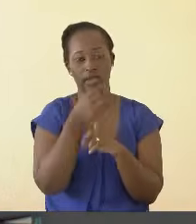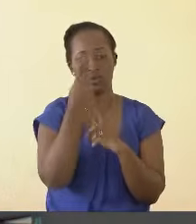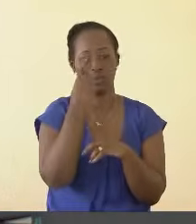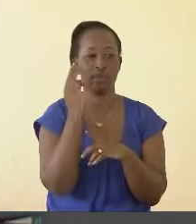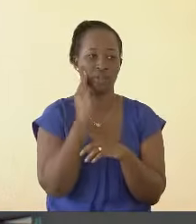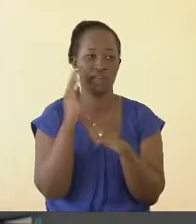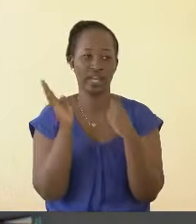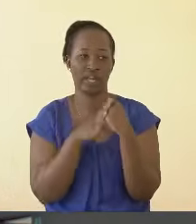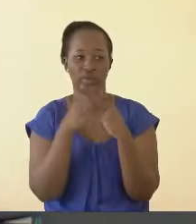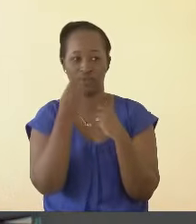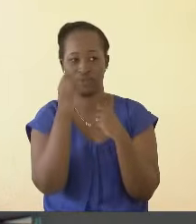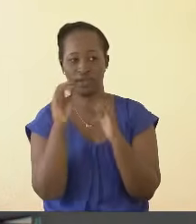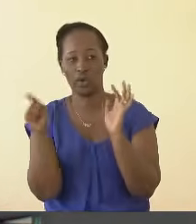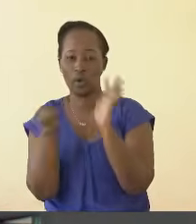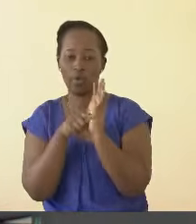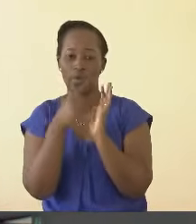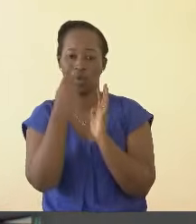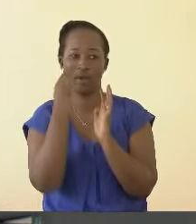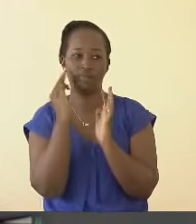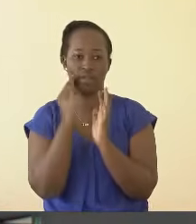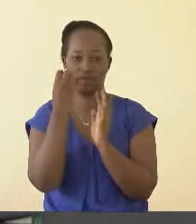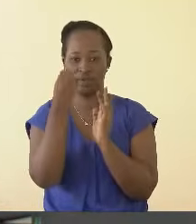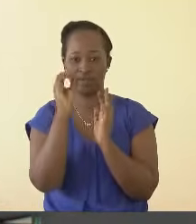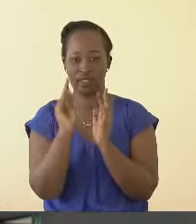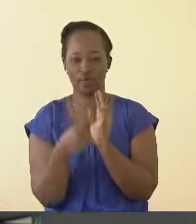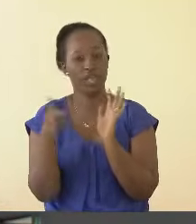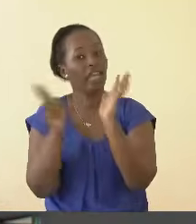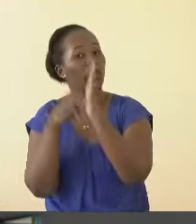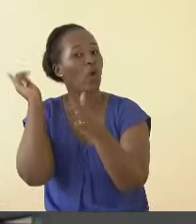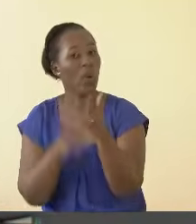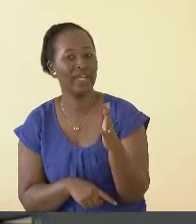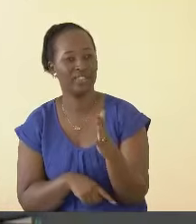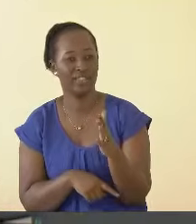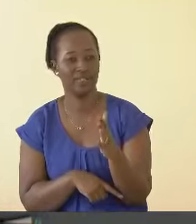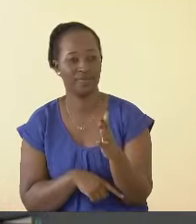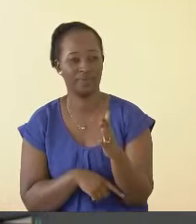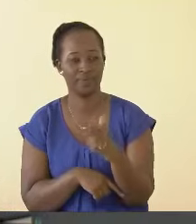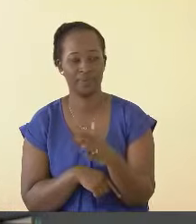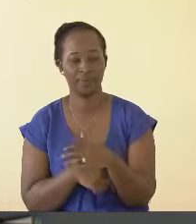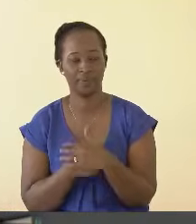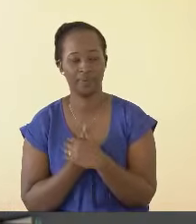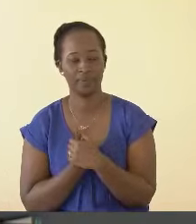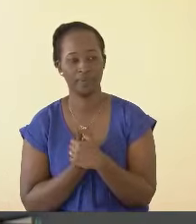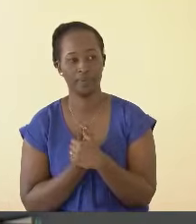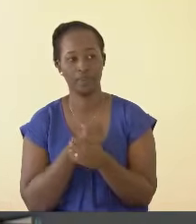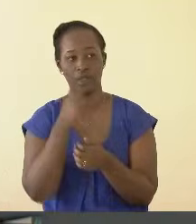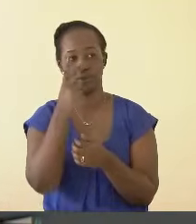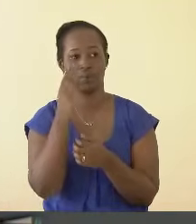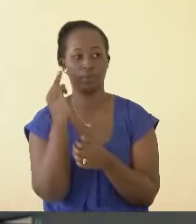2,950,000, subtract 1,050,000. What do you get when you subtract